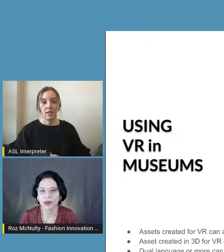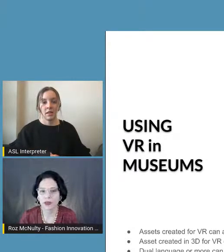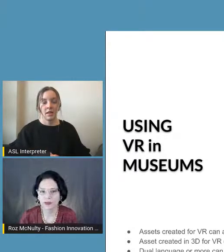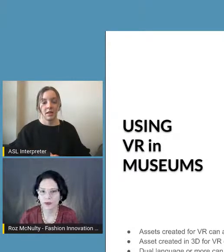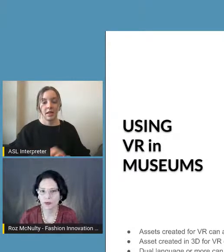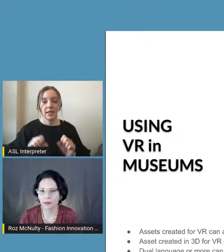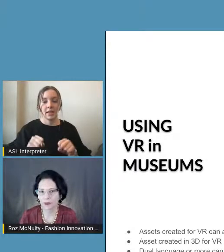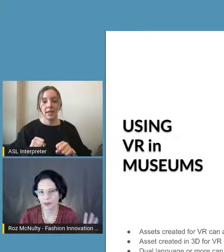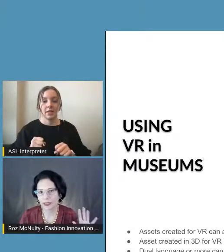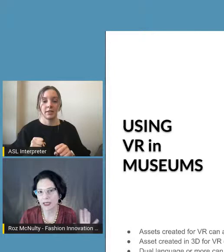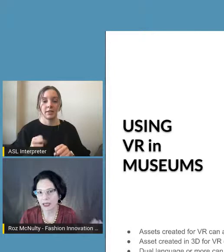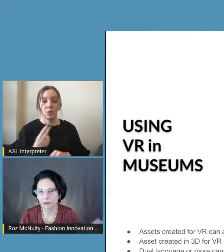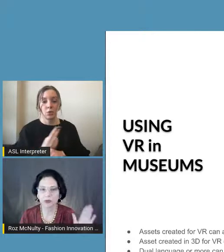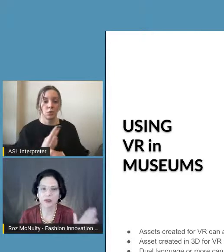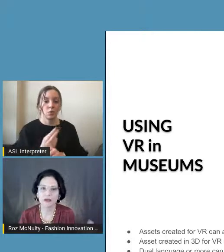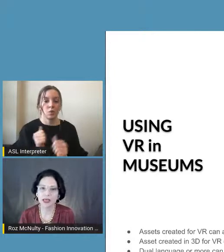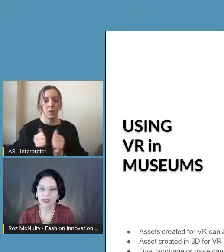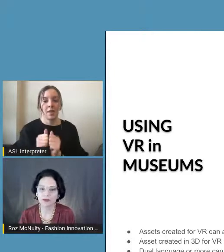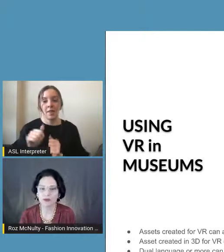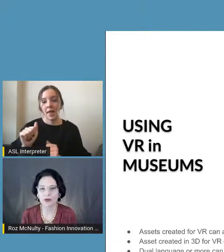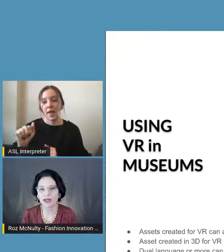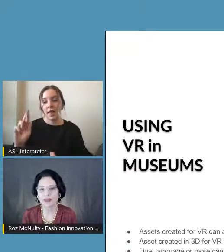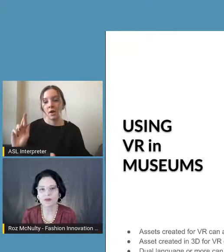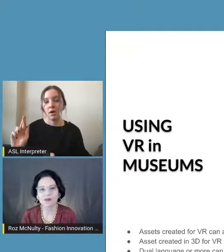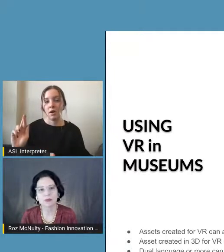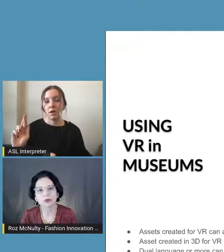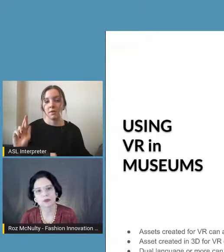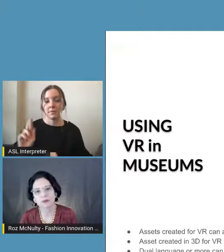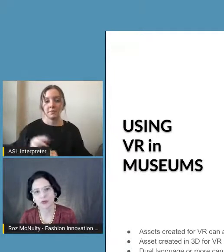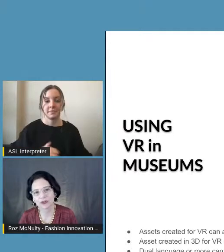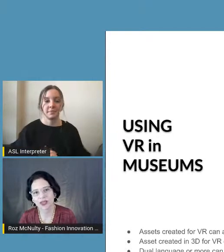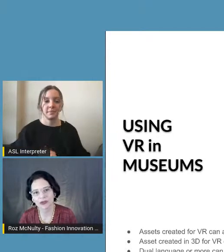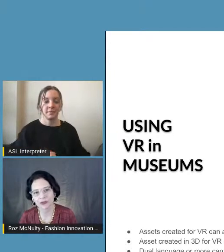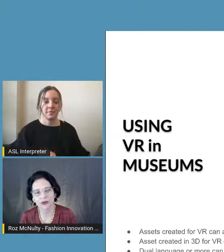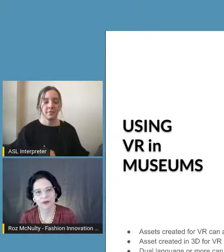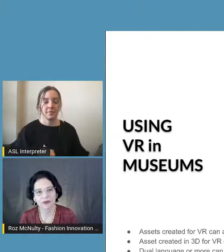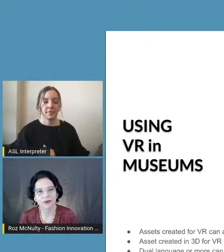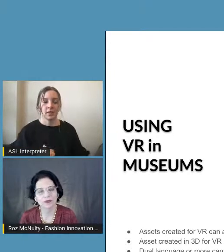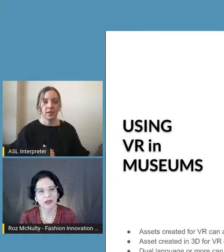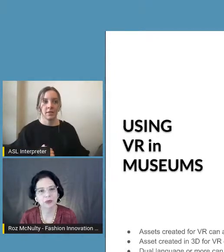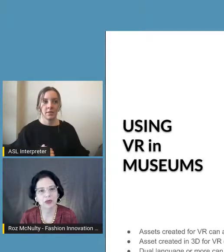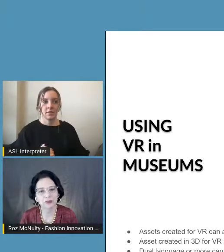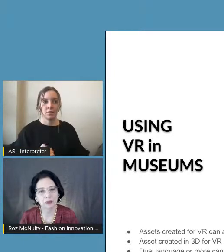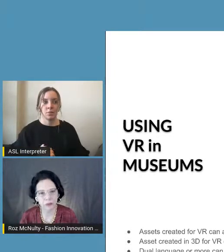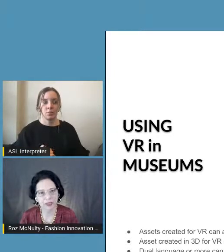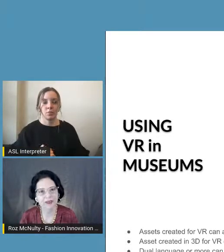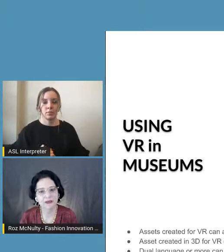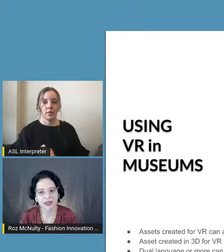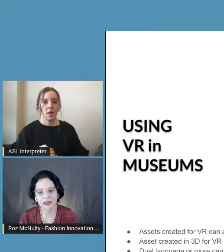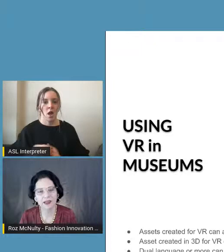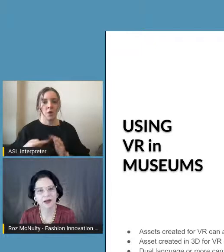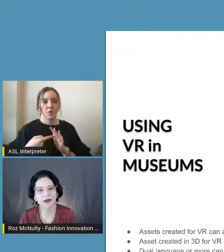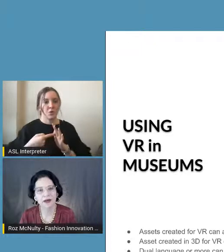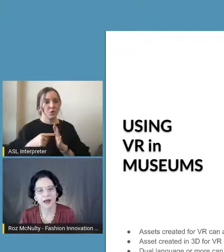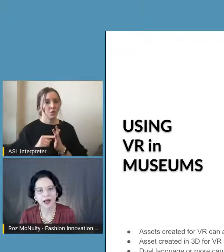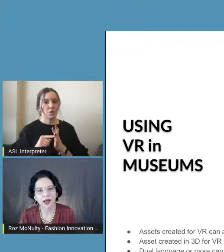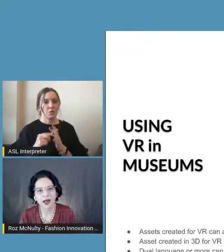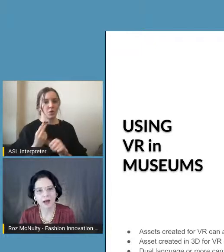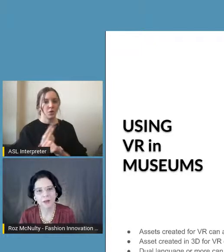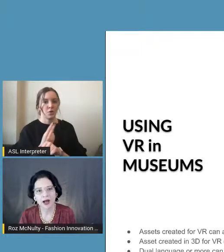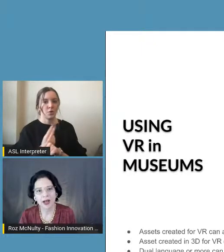AR. So again, early days, I'd love to see some more texture on these fabrics, but it's getting